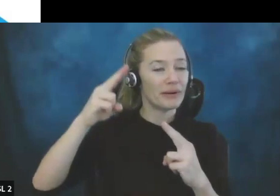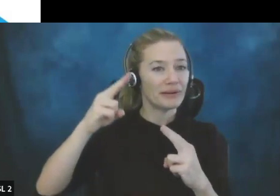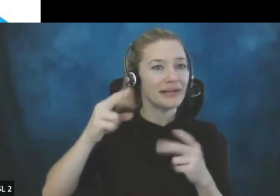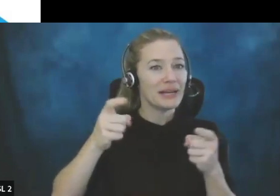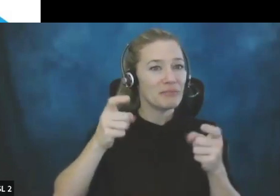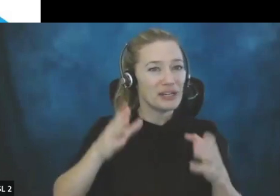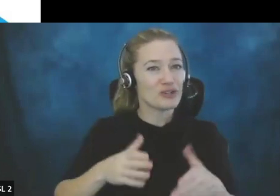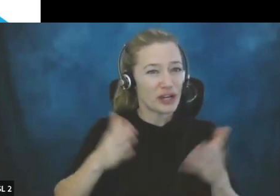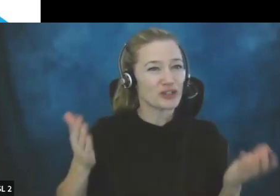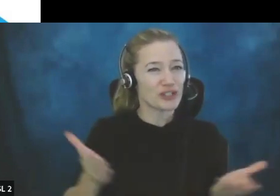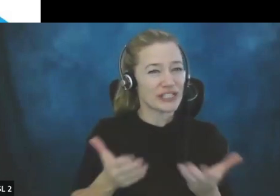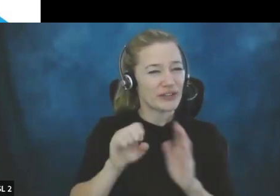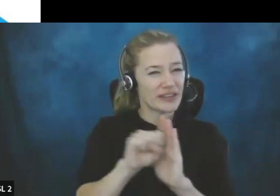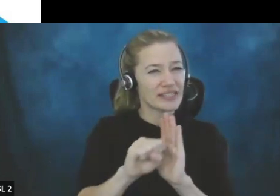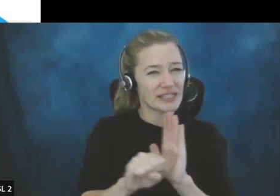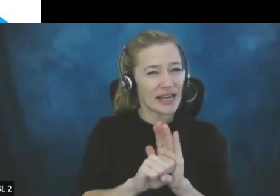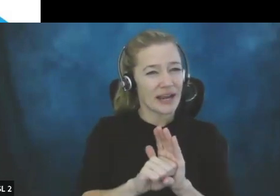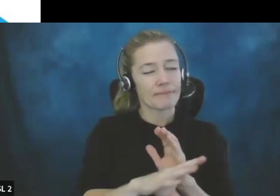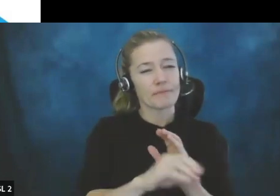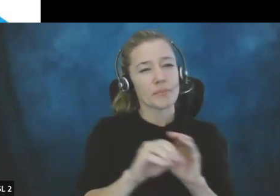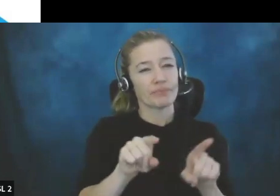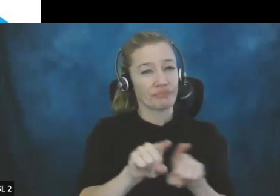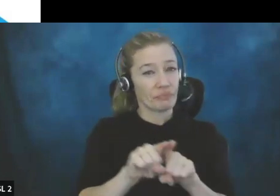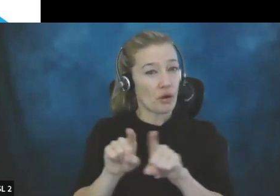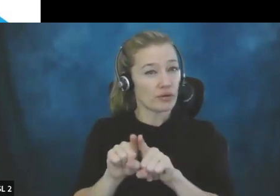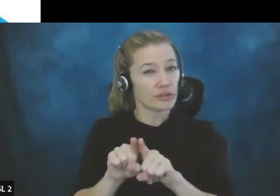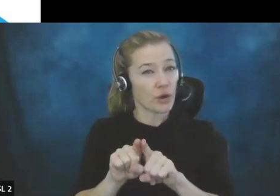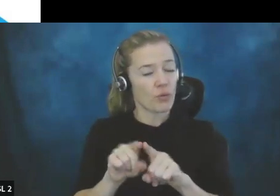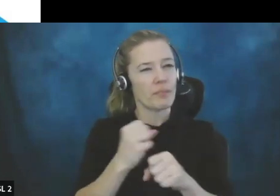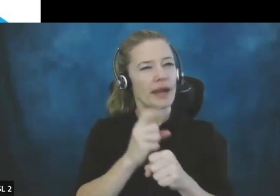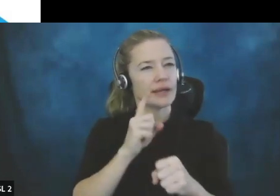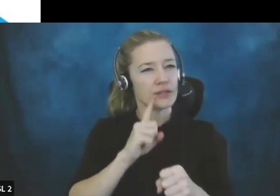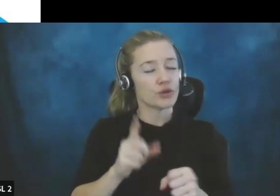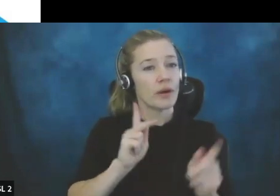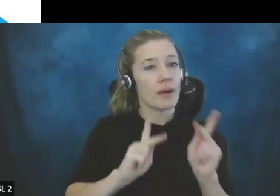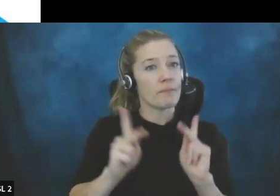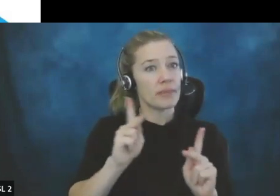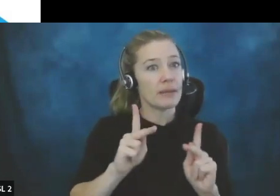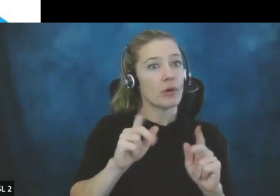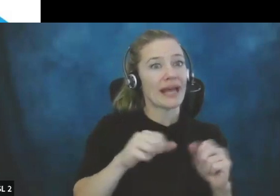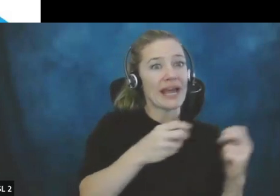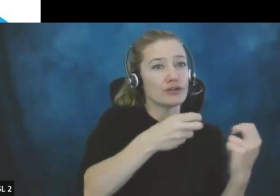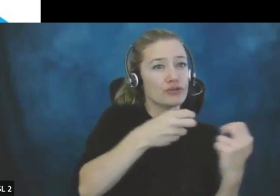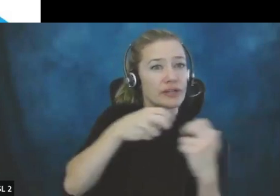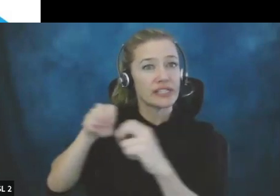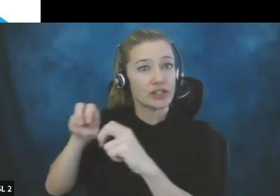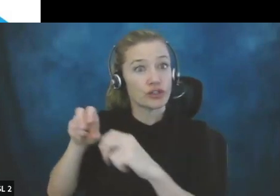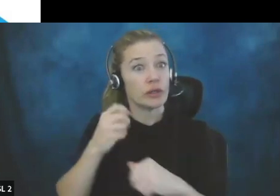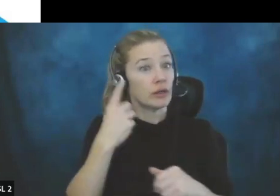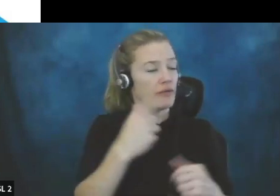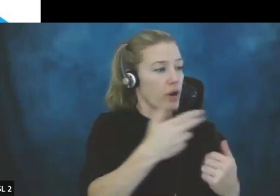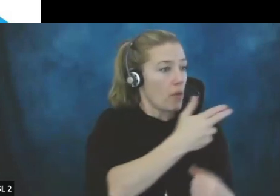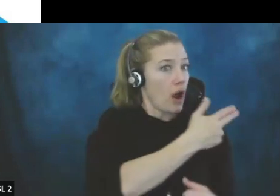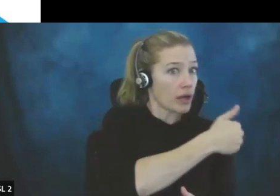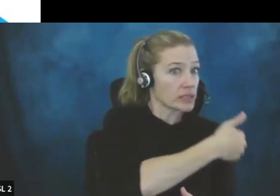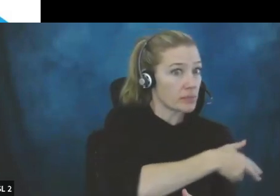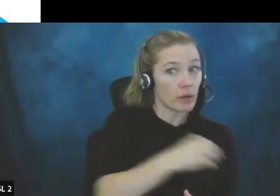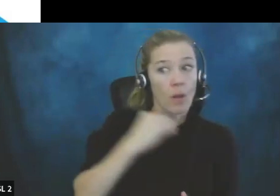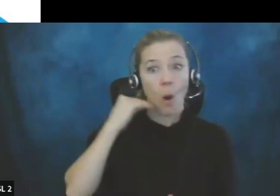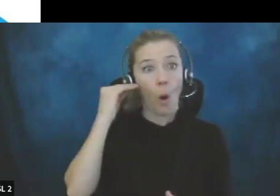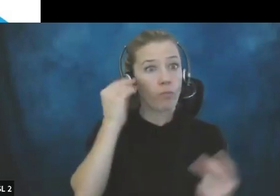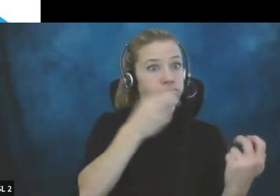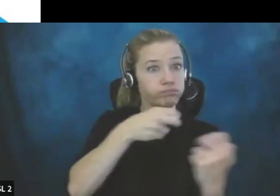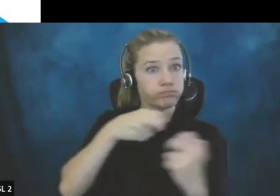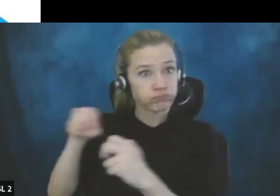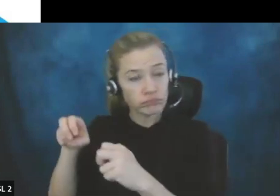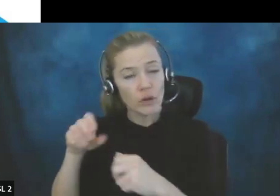administrators of that fund in the state. And certainly ensuring that folks transition from hospital